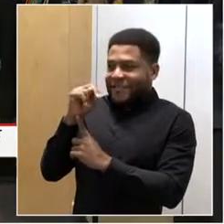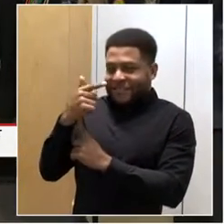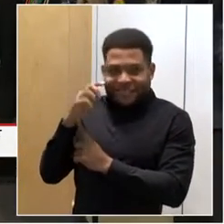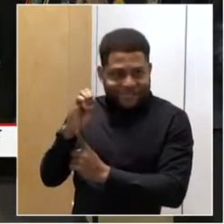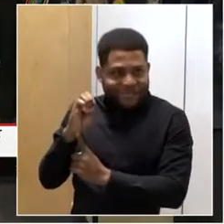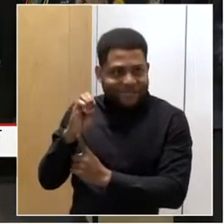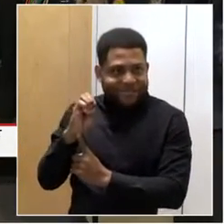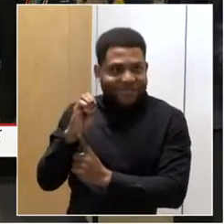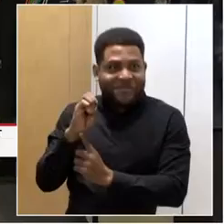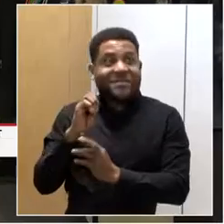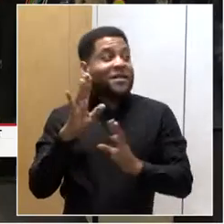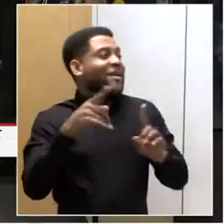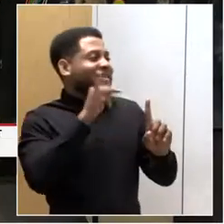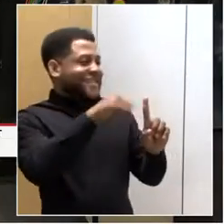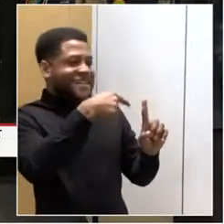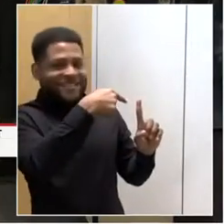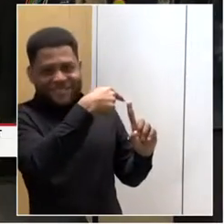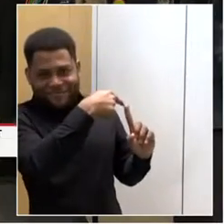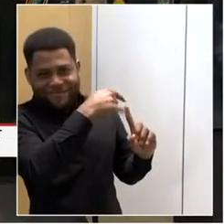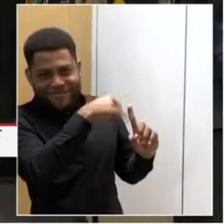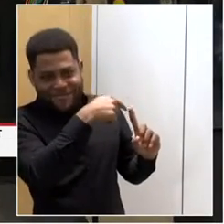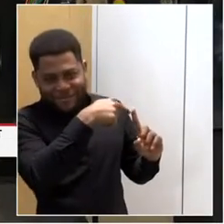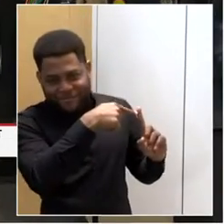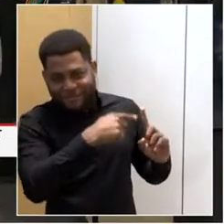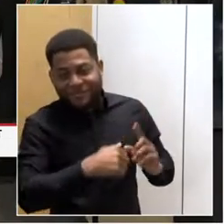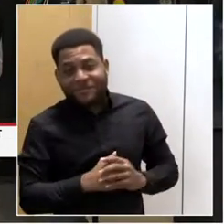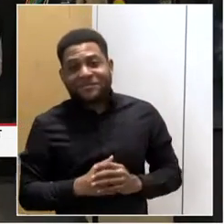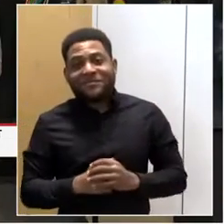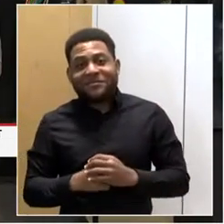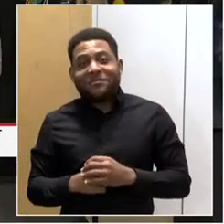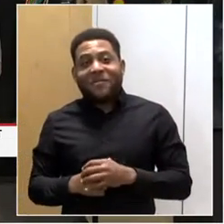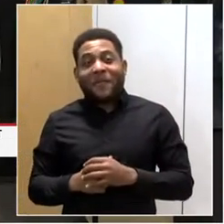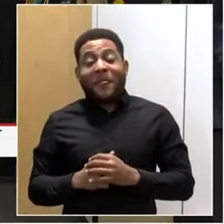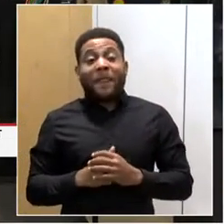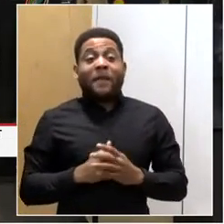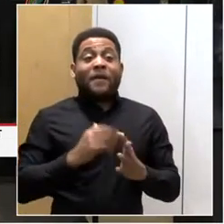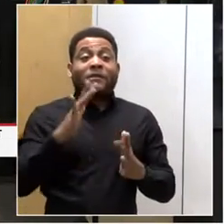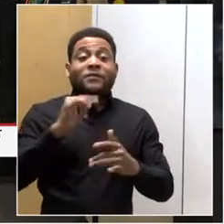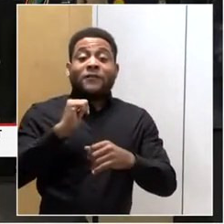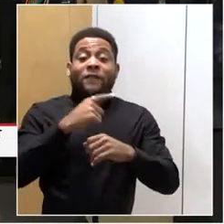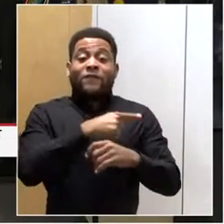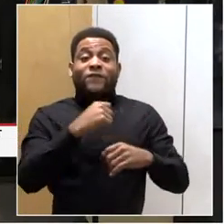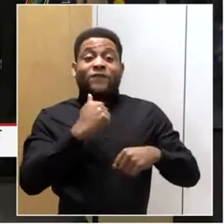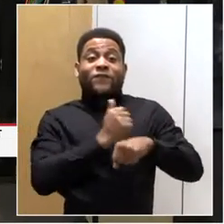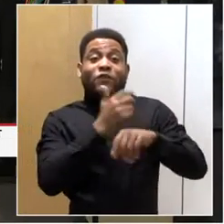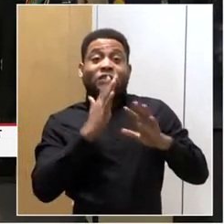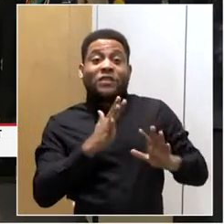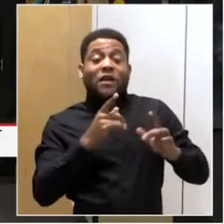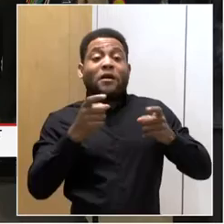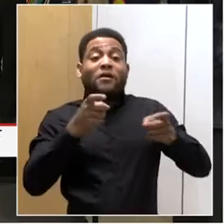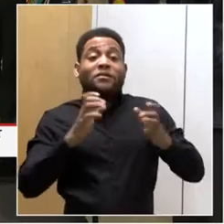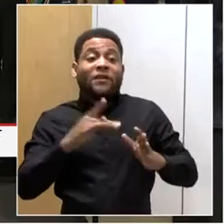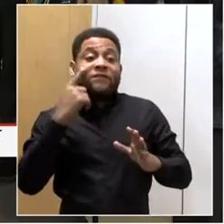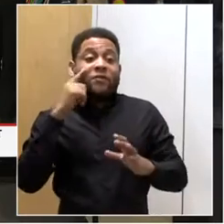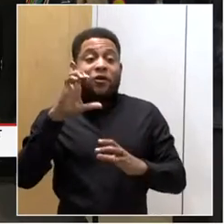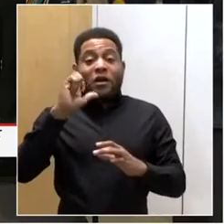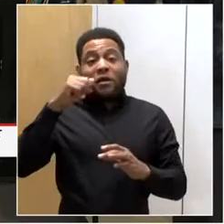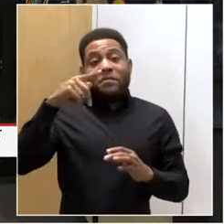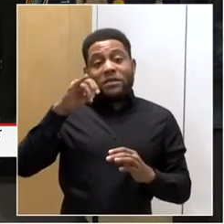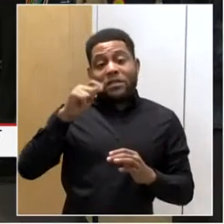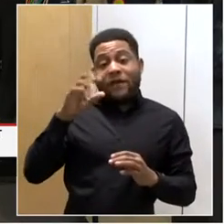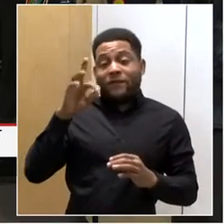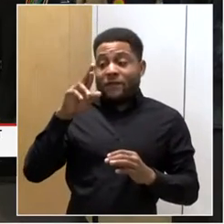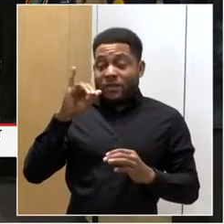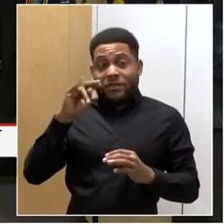here. Good to see you. And she is the founding director of the Capitol Fringe and a member of the